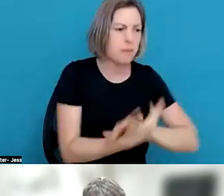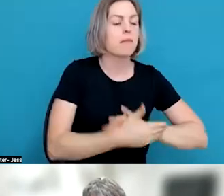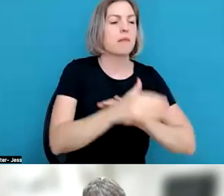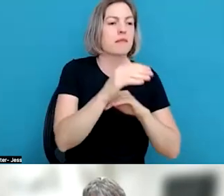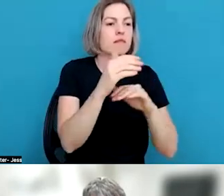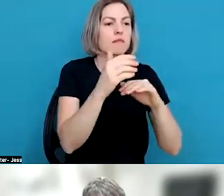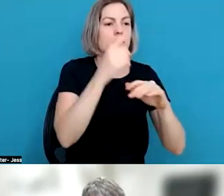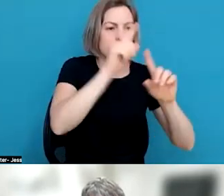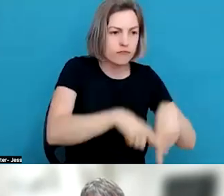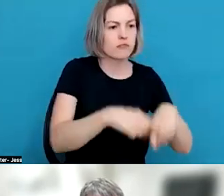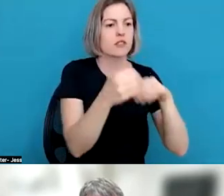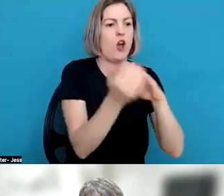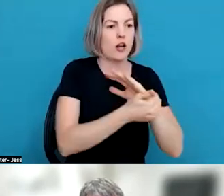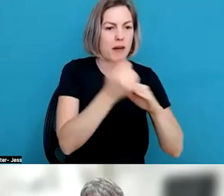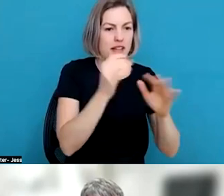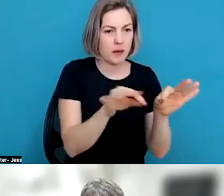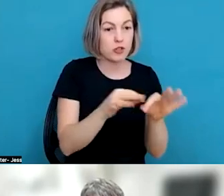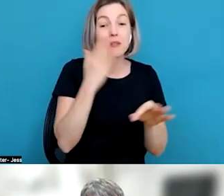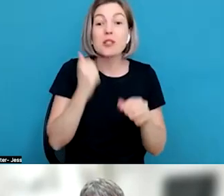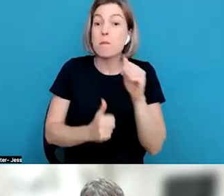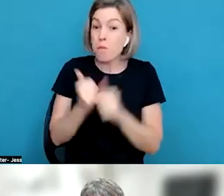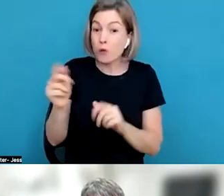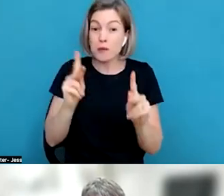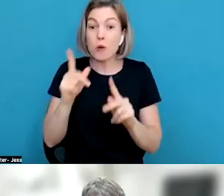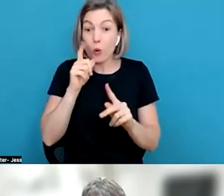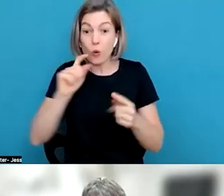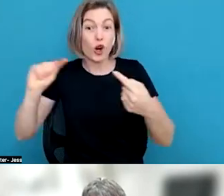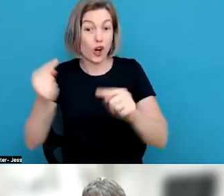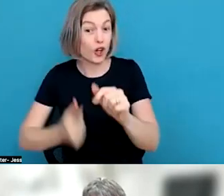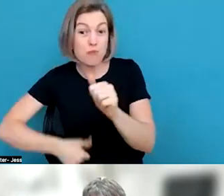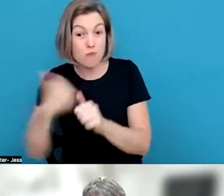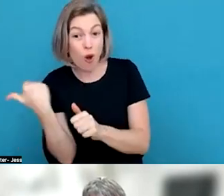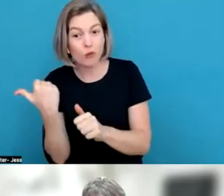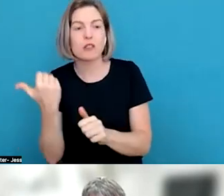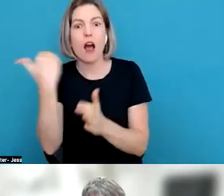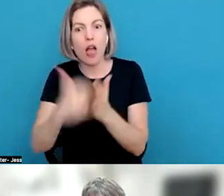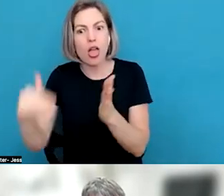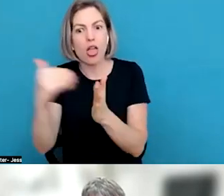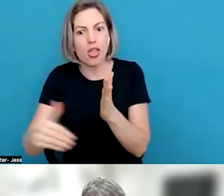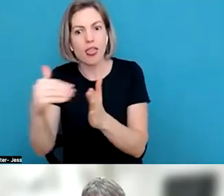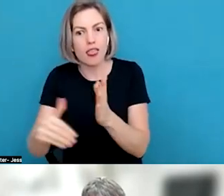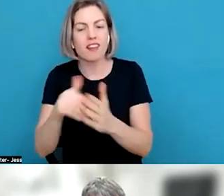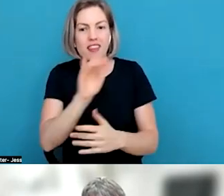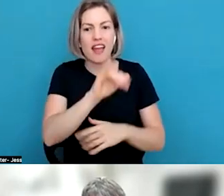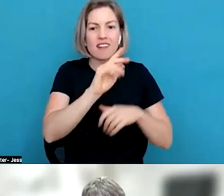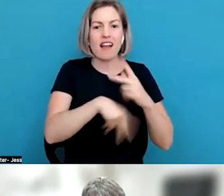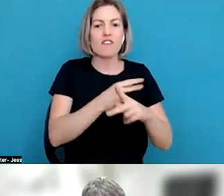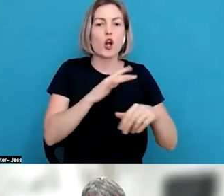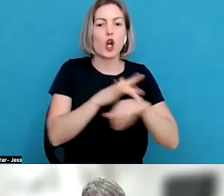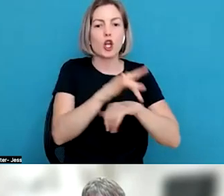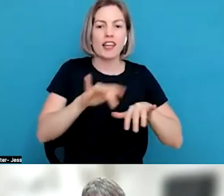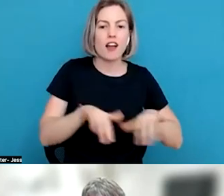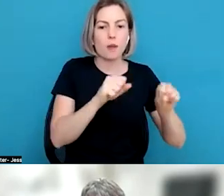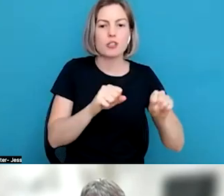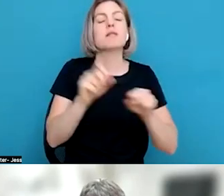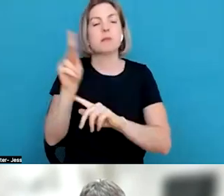the predominant audience that has been perpetually harmed in just repeatedly by this kind of early adoption is persons